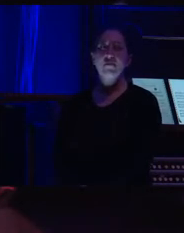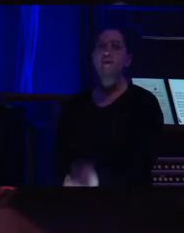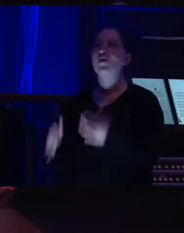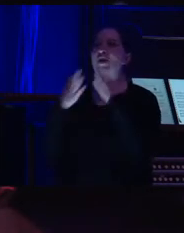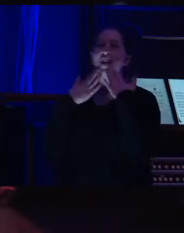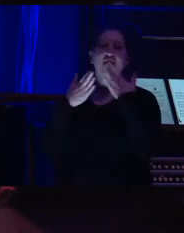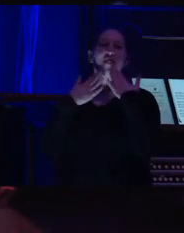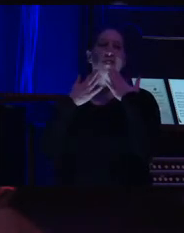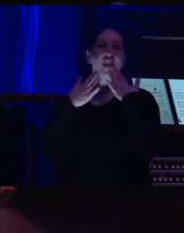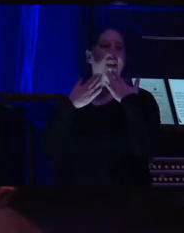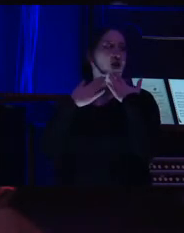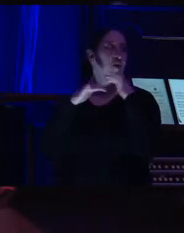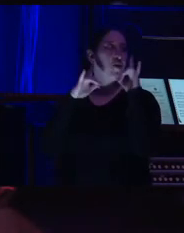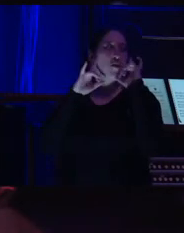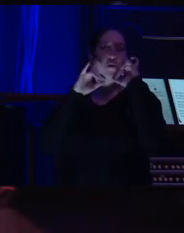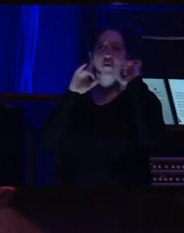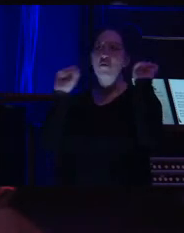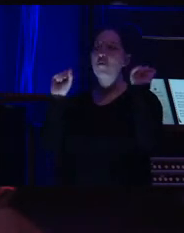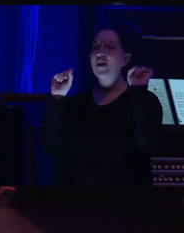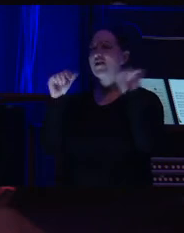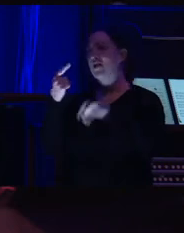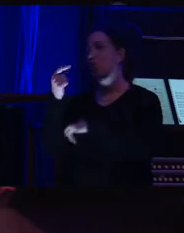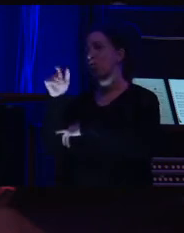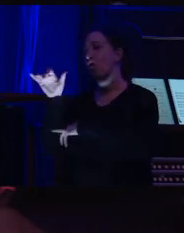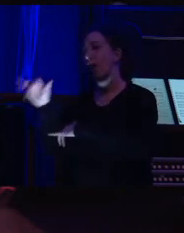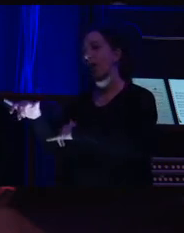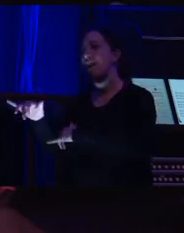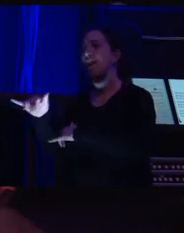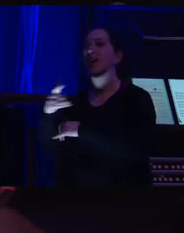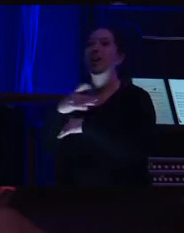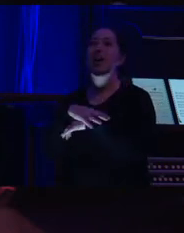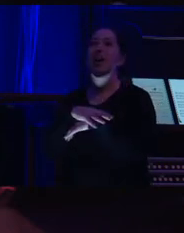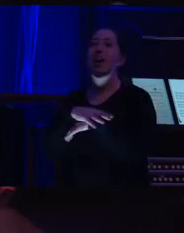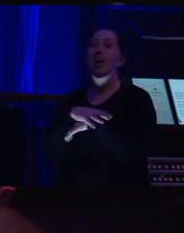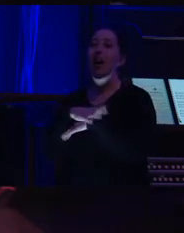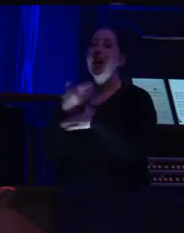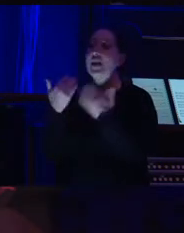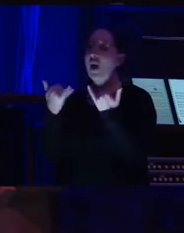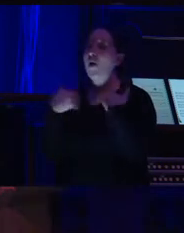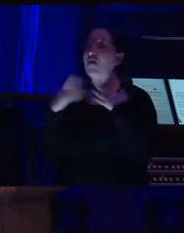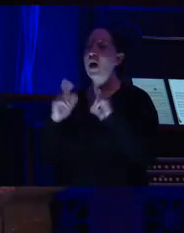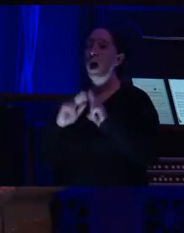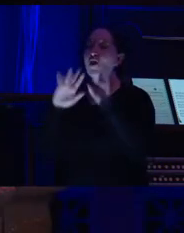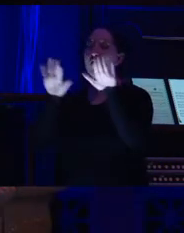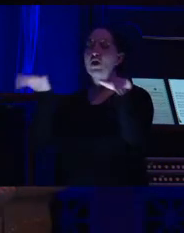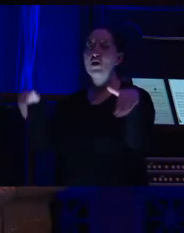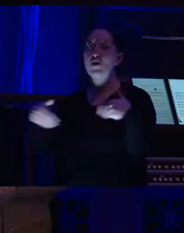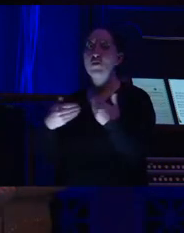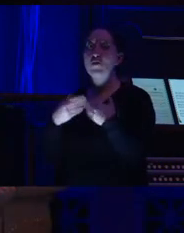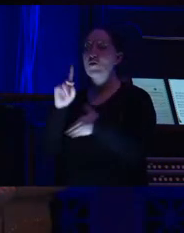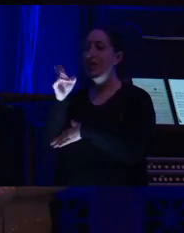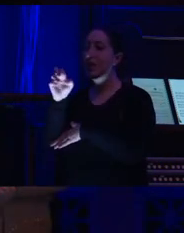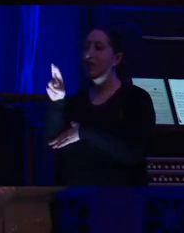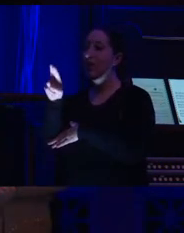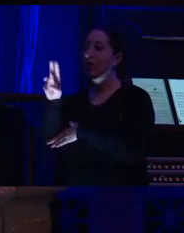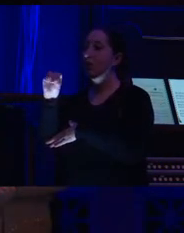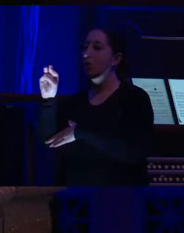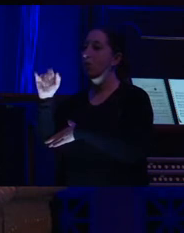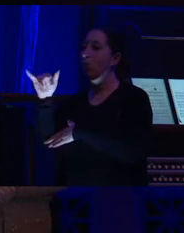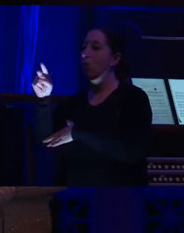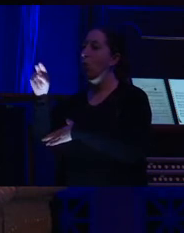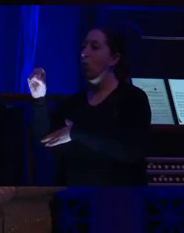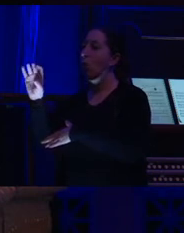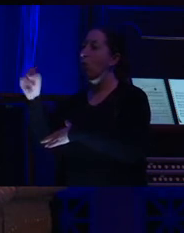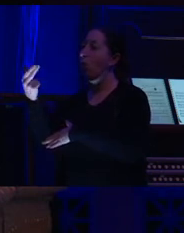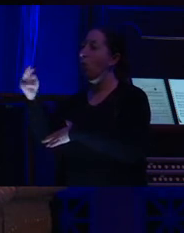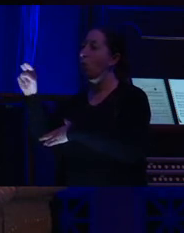Thank you, President Emerita Gray. I now have the honor of introducing Dr. Mamoru Ono